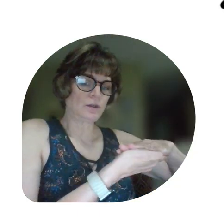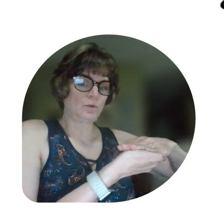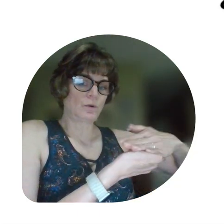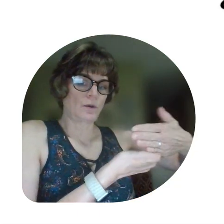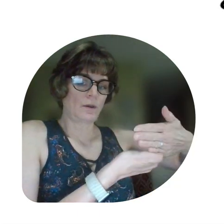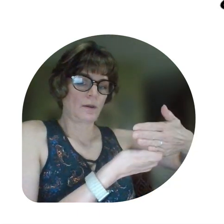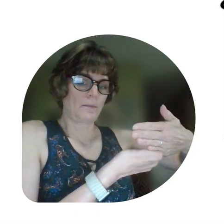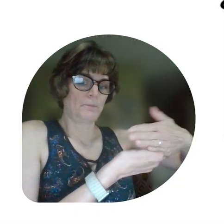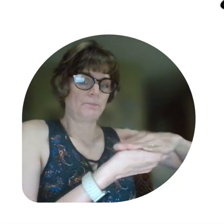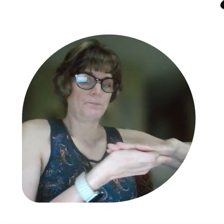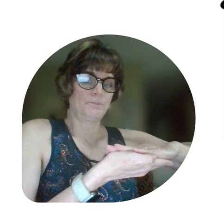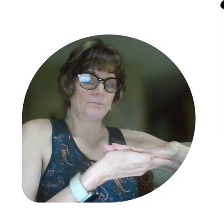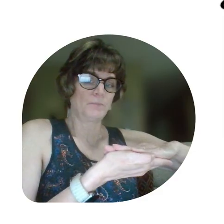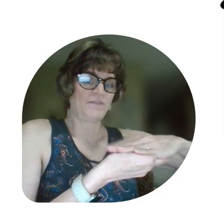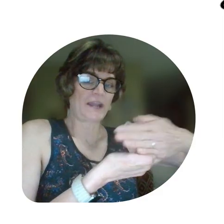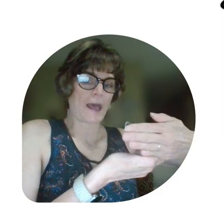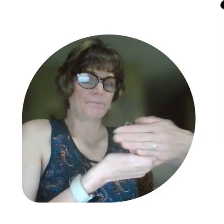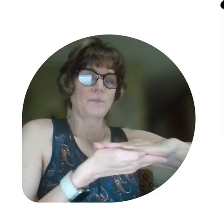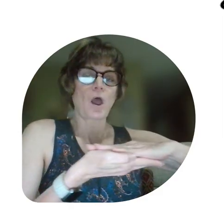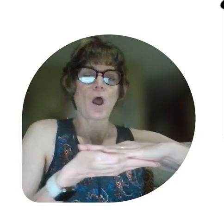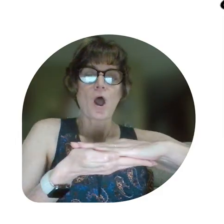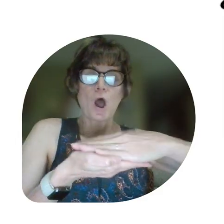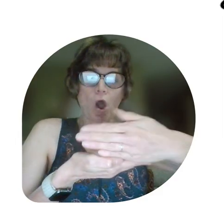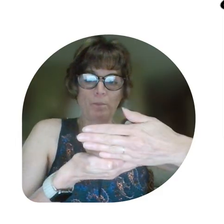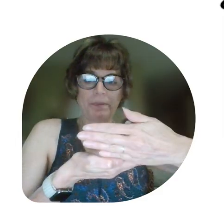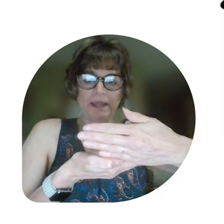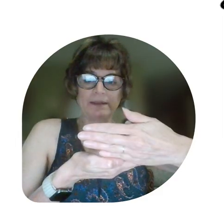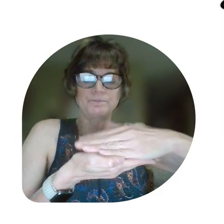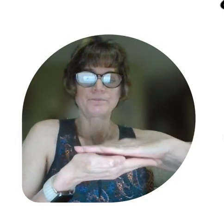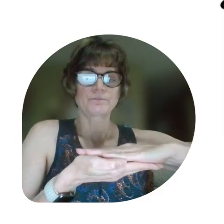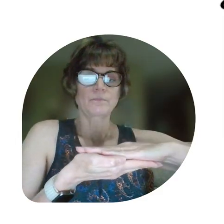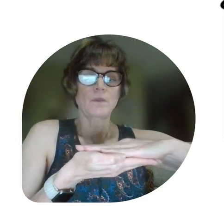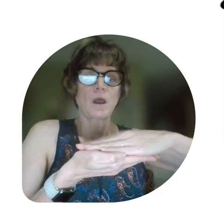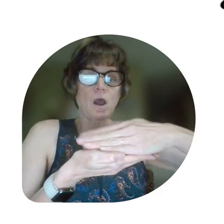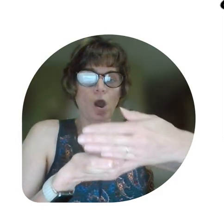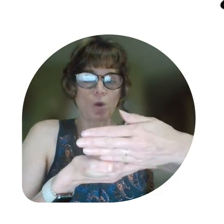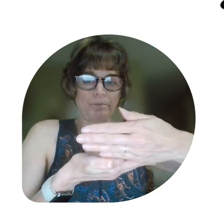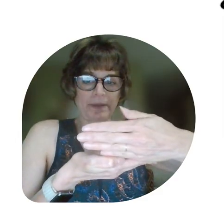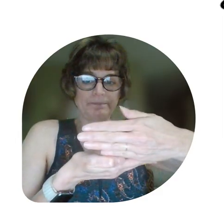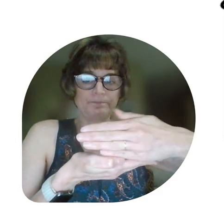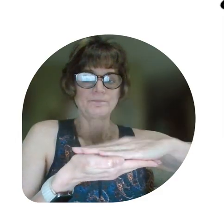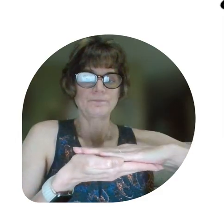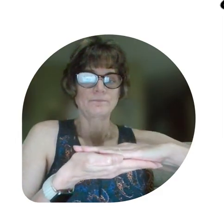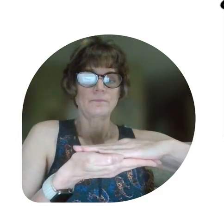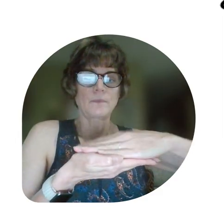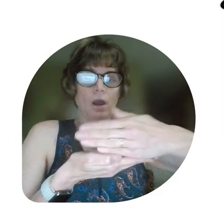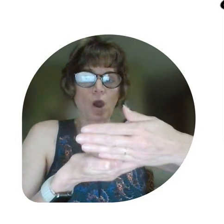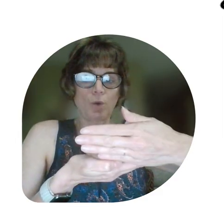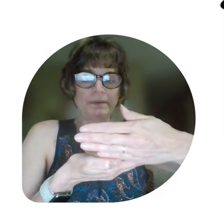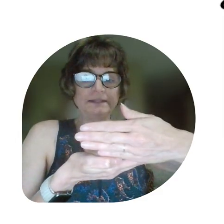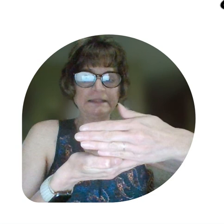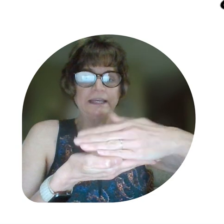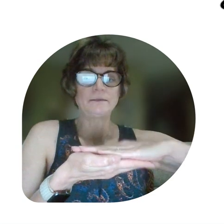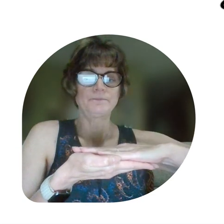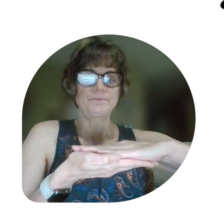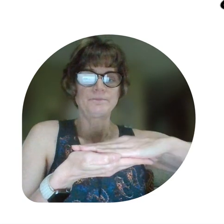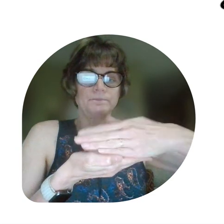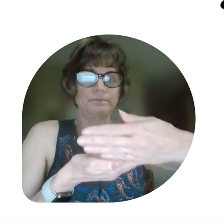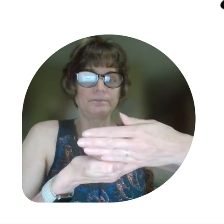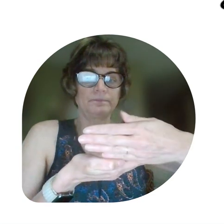going to move it up. Open, open, open